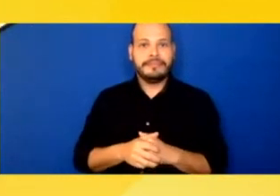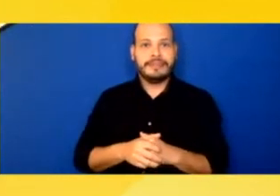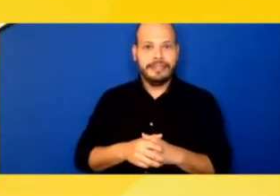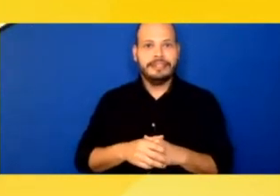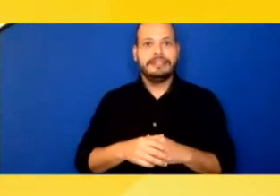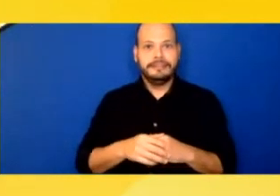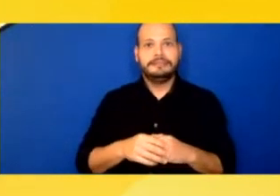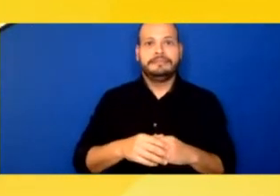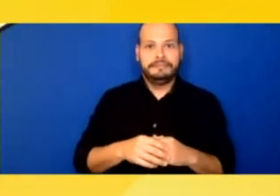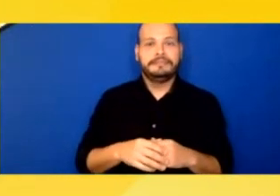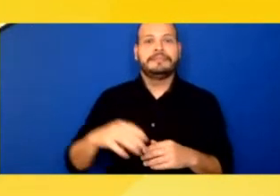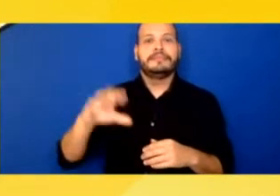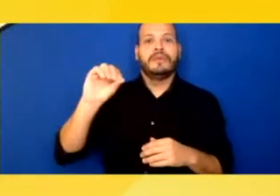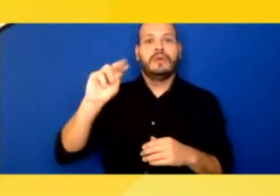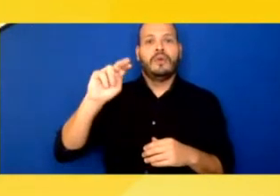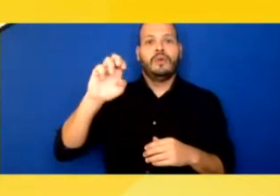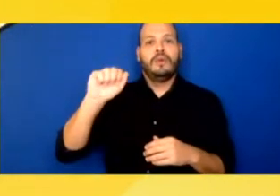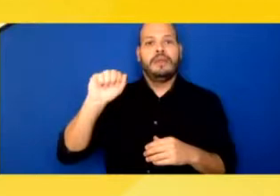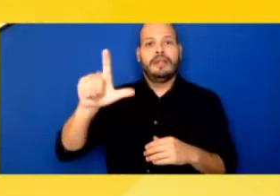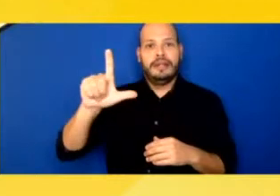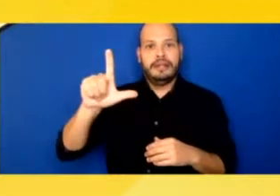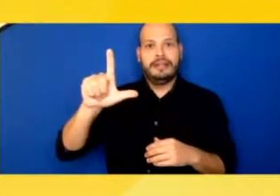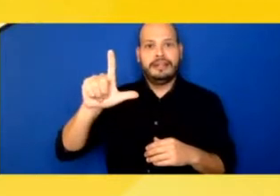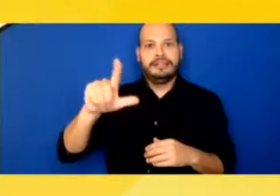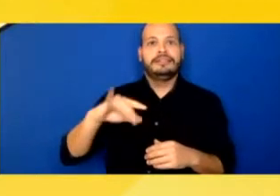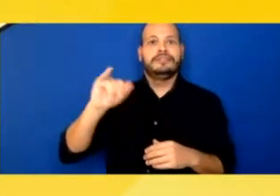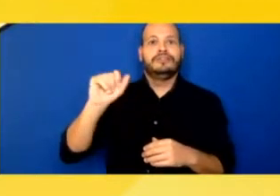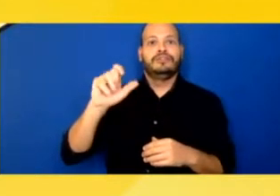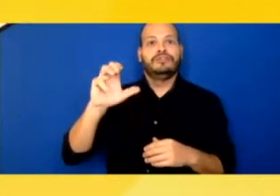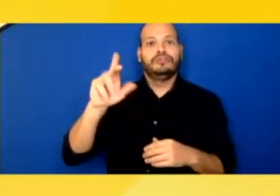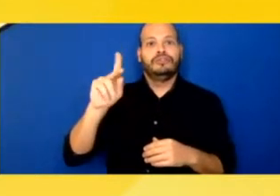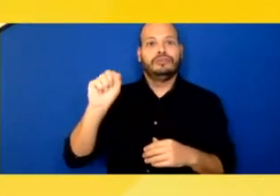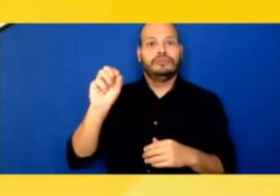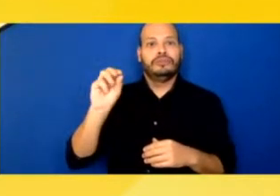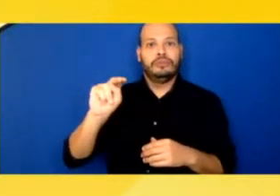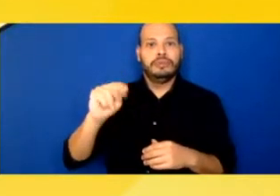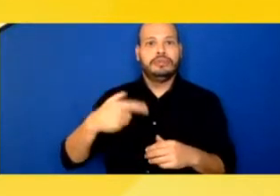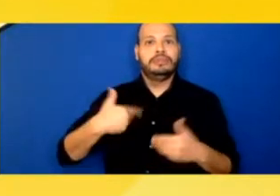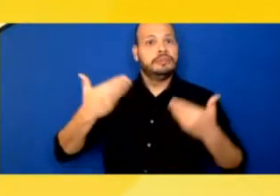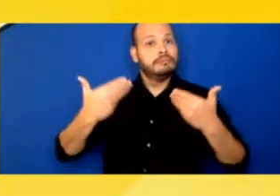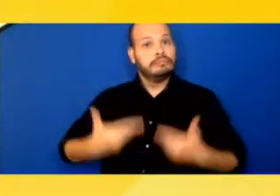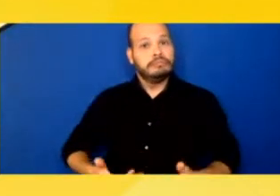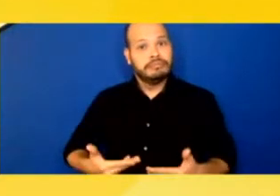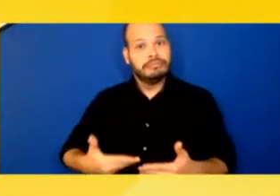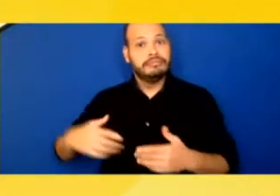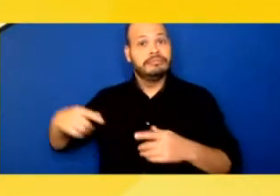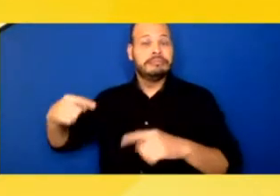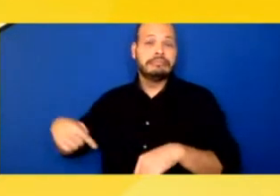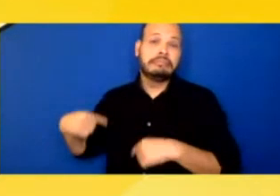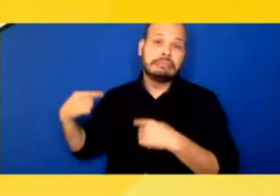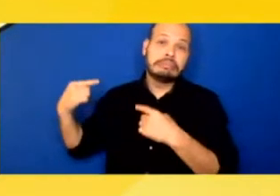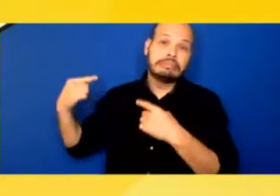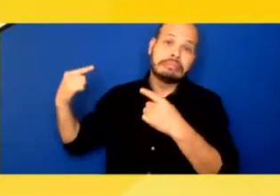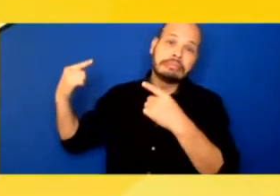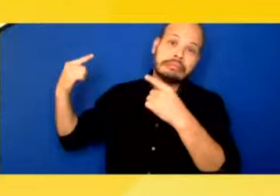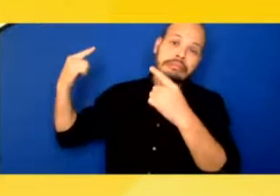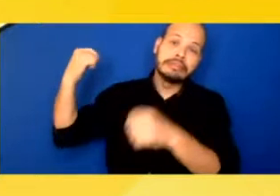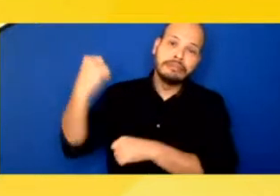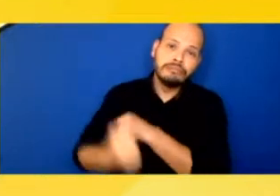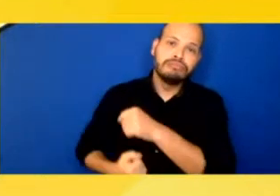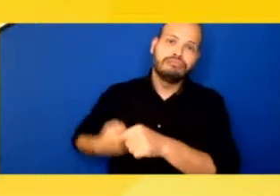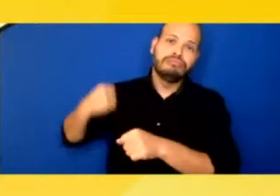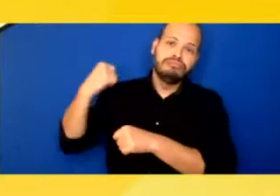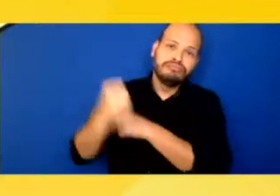of active ministry across the length and breadth of this land. I thought it was time to stop and rest for a